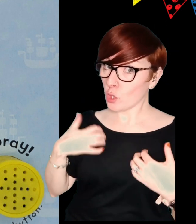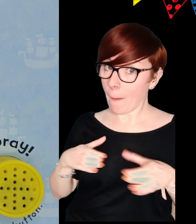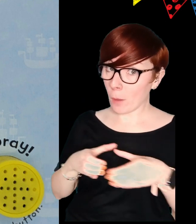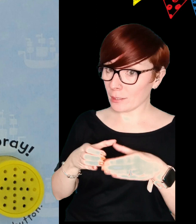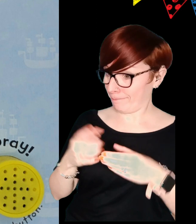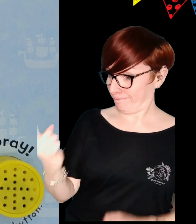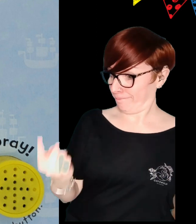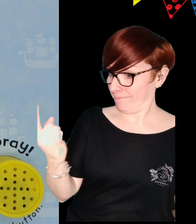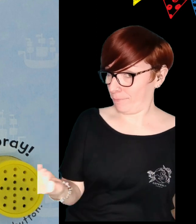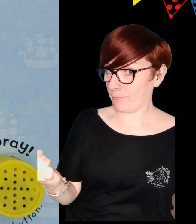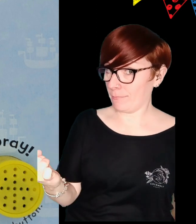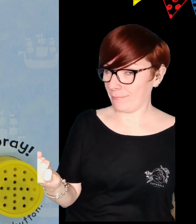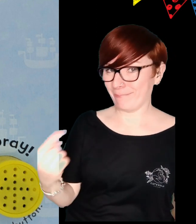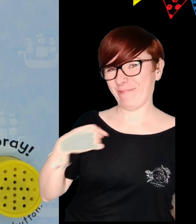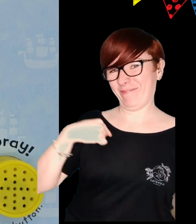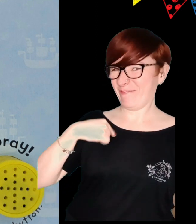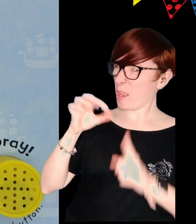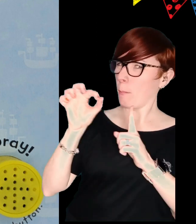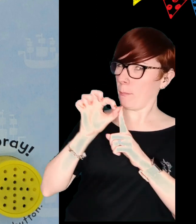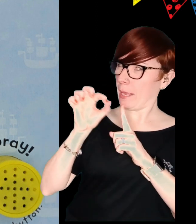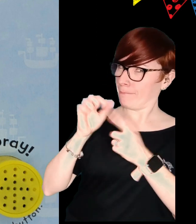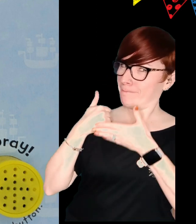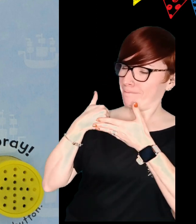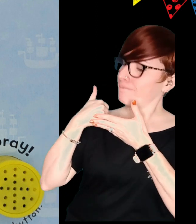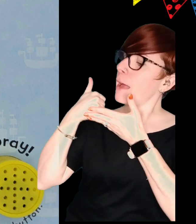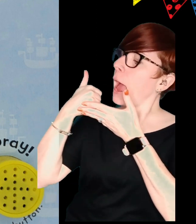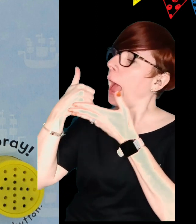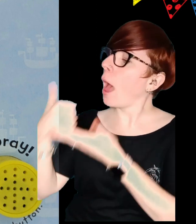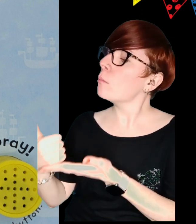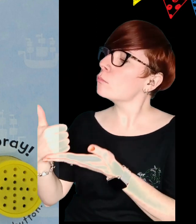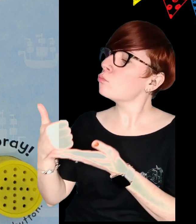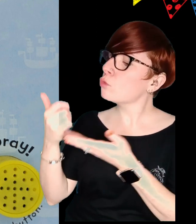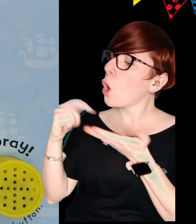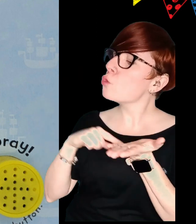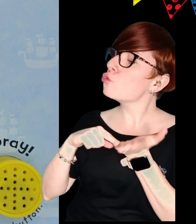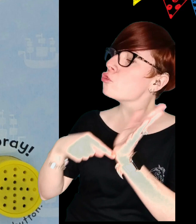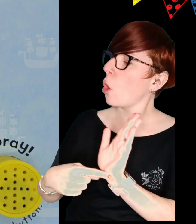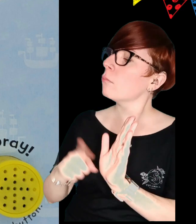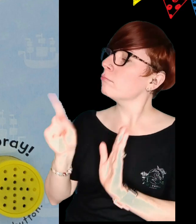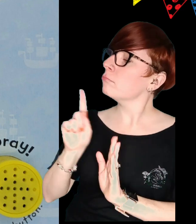his own, and Pete will be able to show him just what to do.